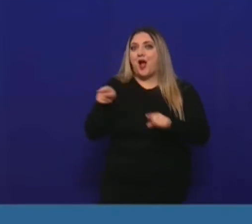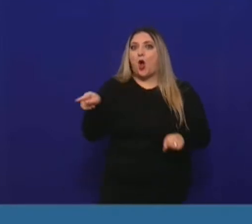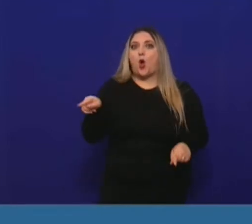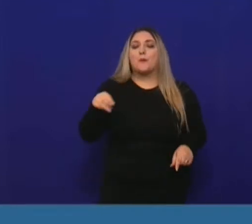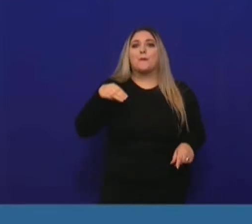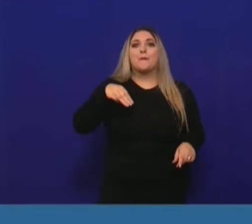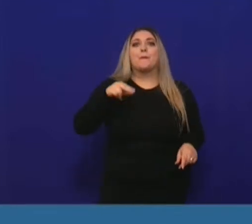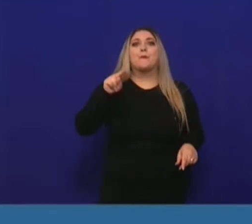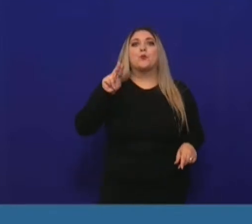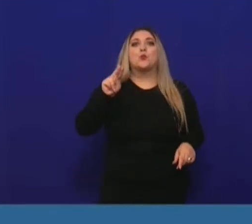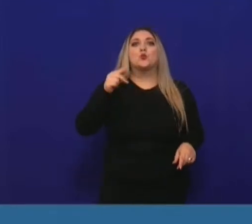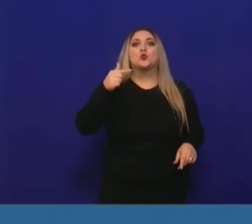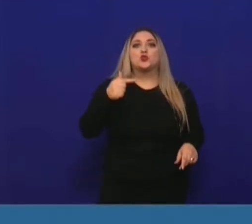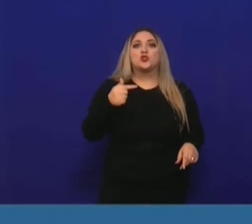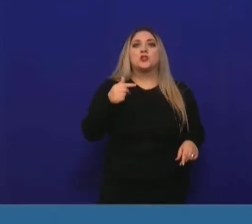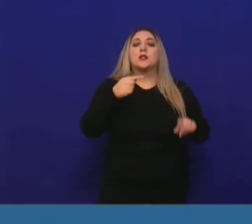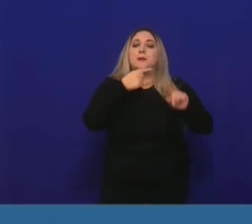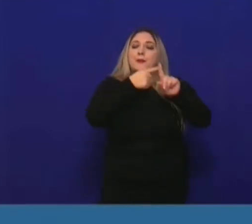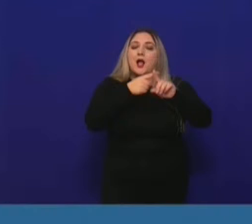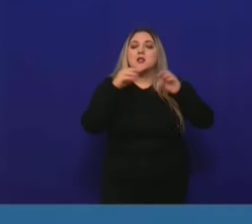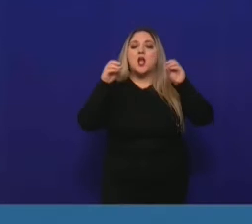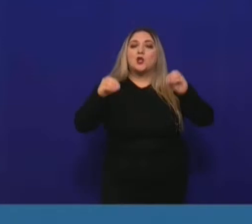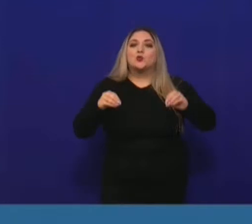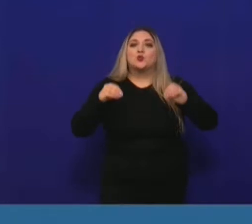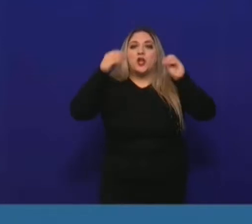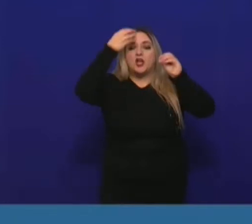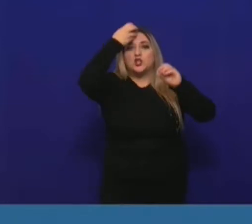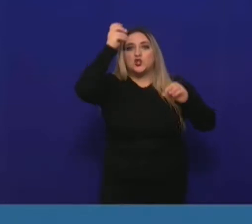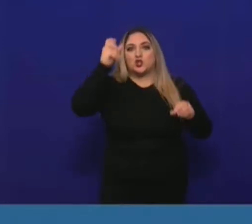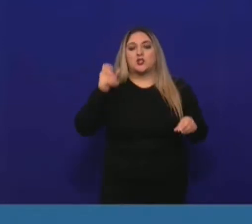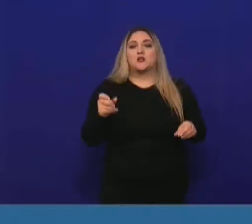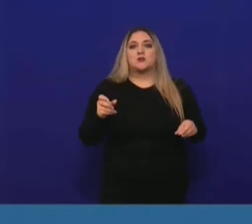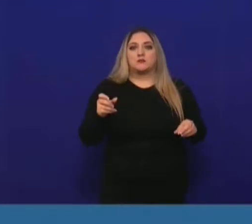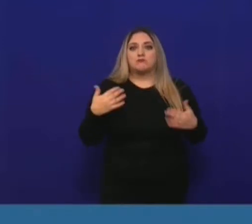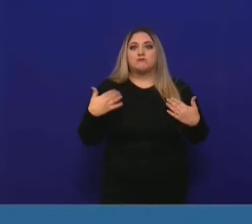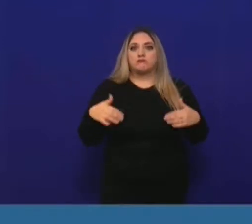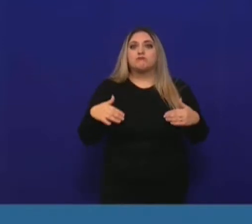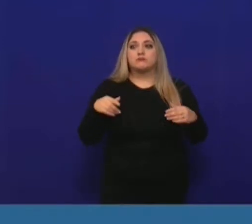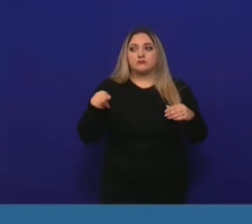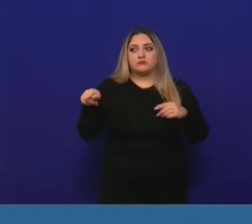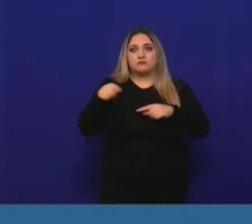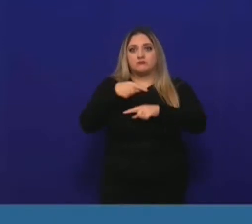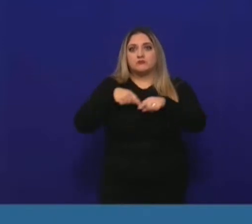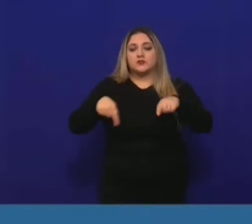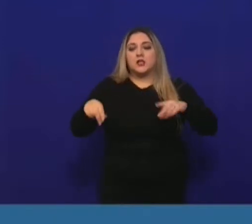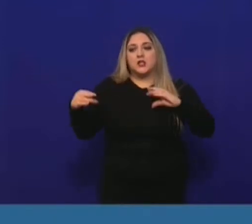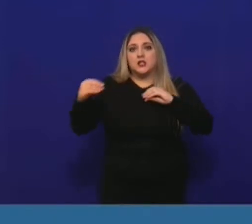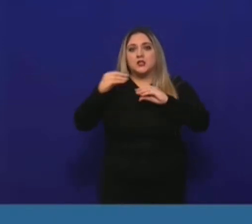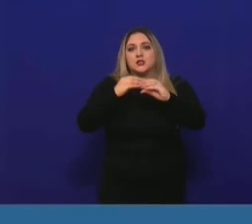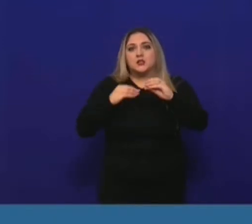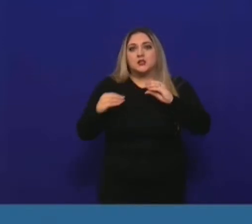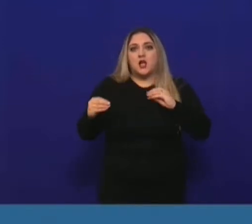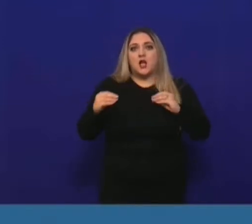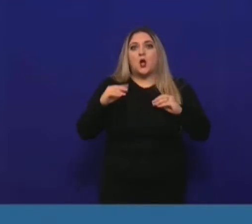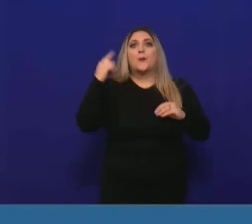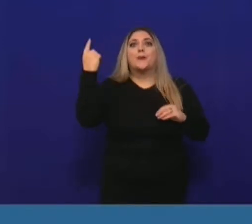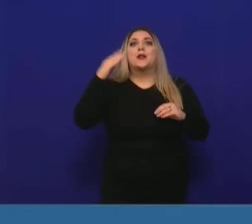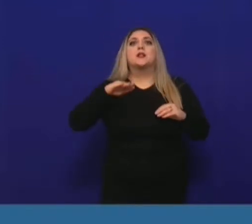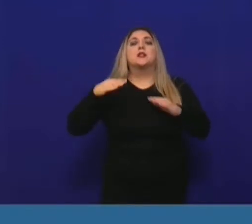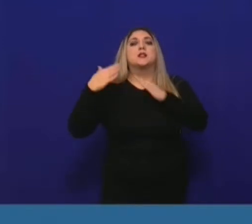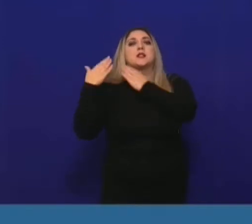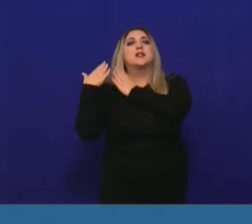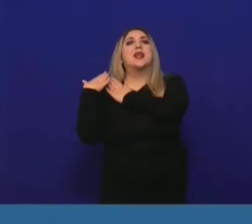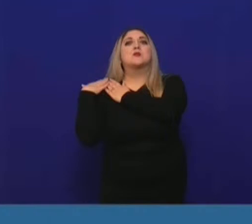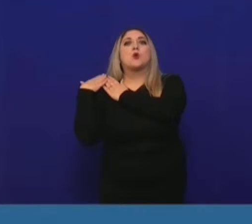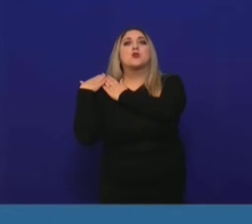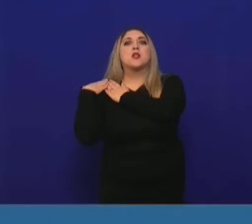ukoll mal-Ministerju tal-Edukazzjoni u hemmhekk ikunu wkoll preżenti il-persuni responsabbli